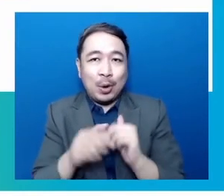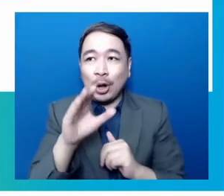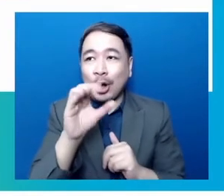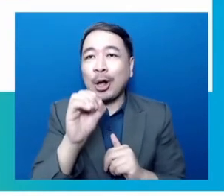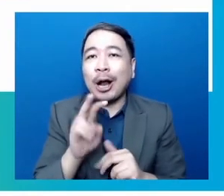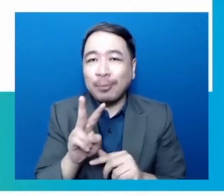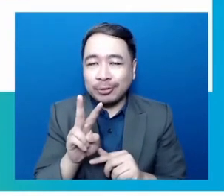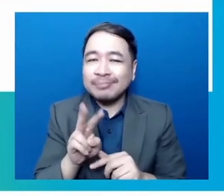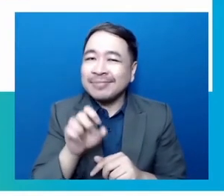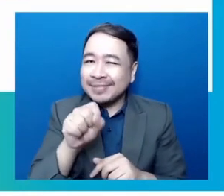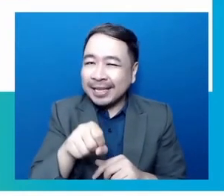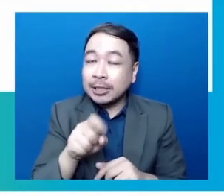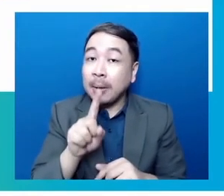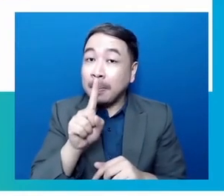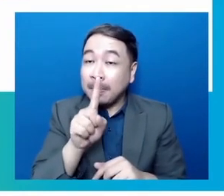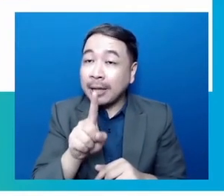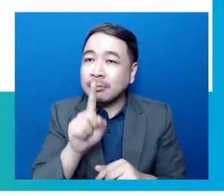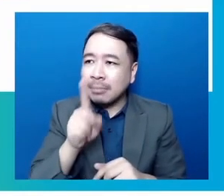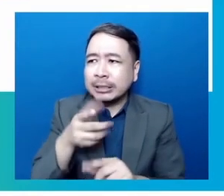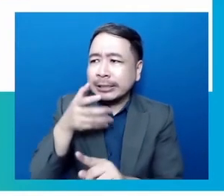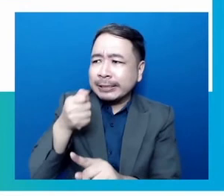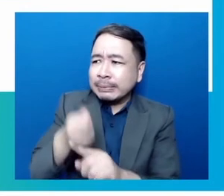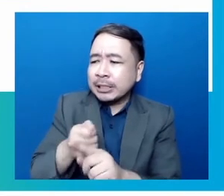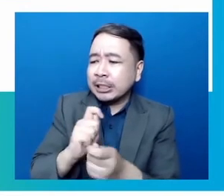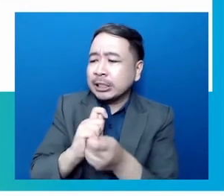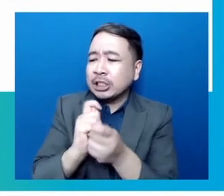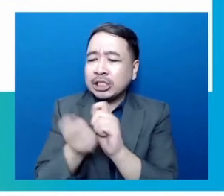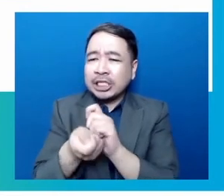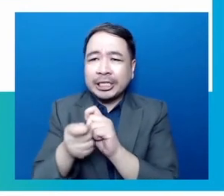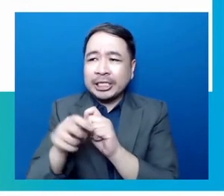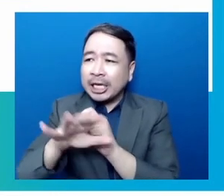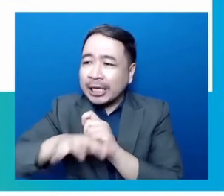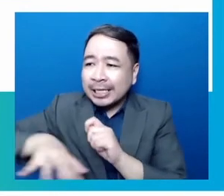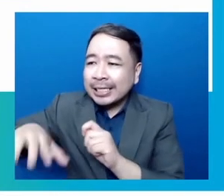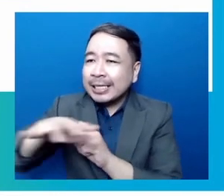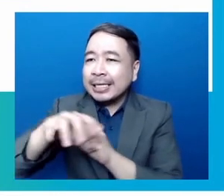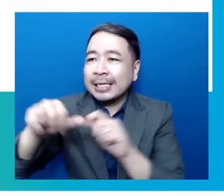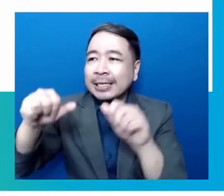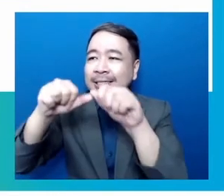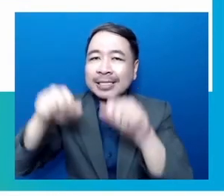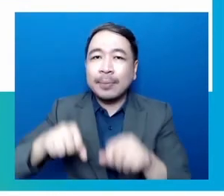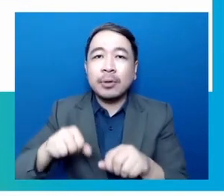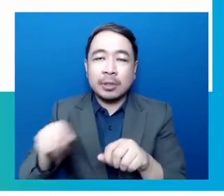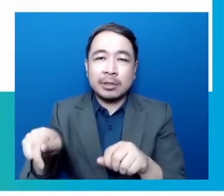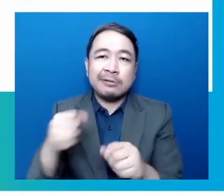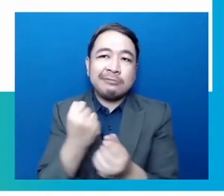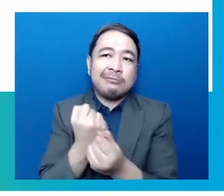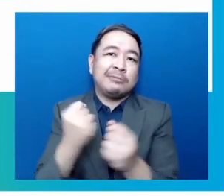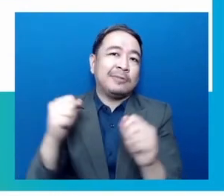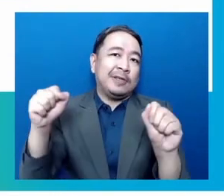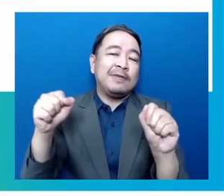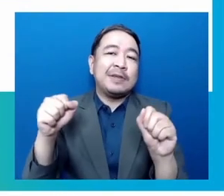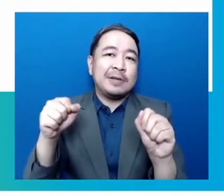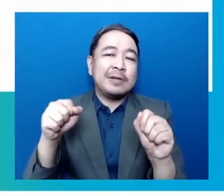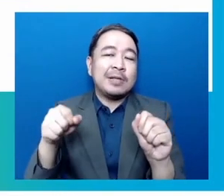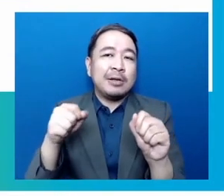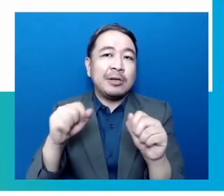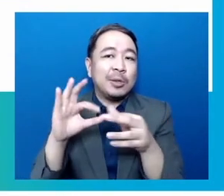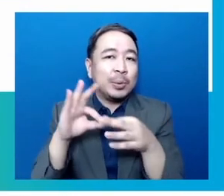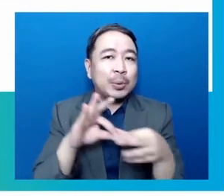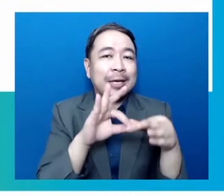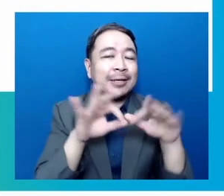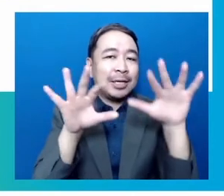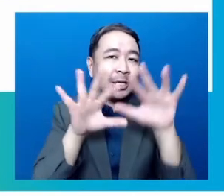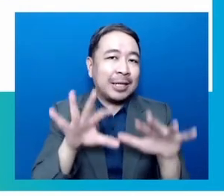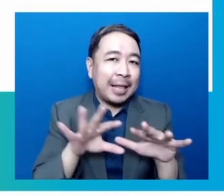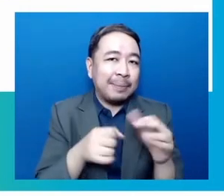we can create system that is democratic, climate and gender just. So that is one